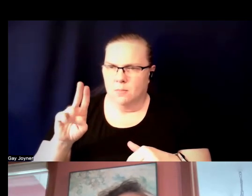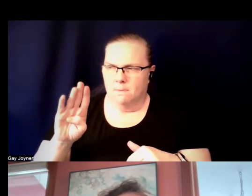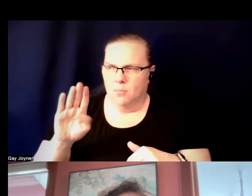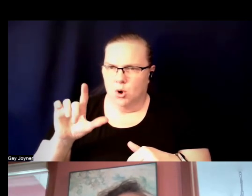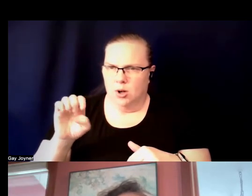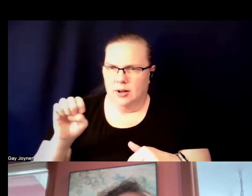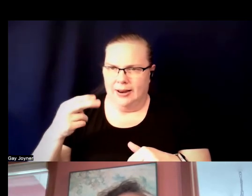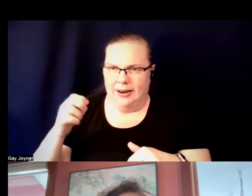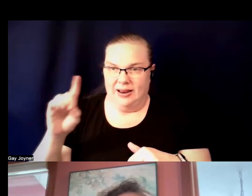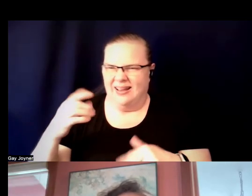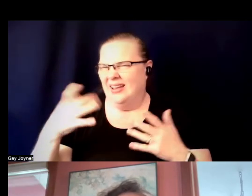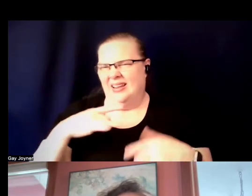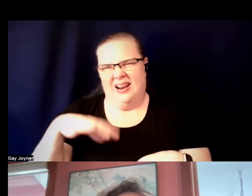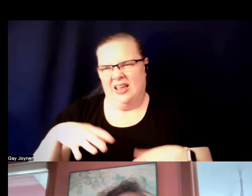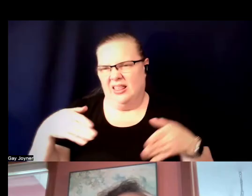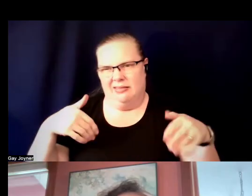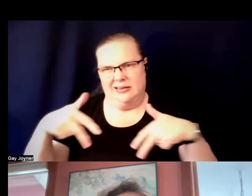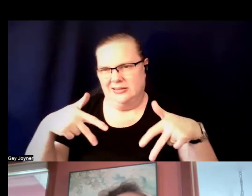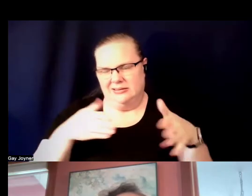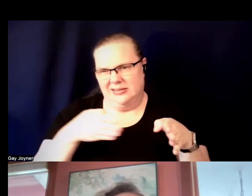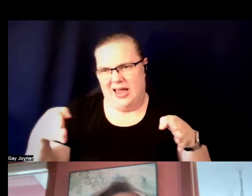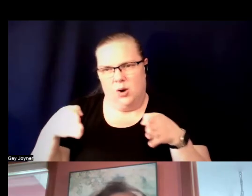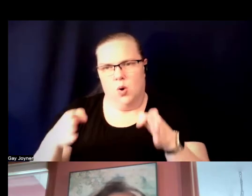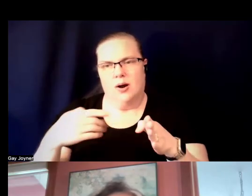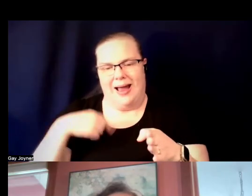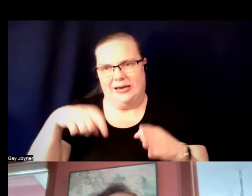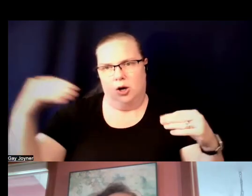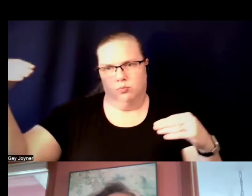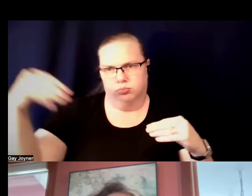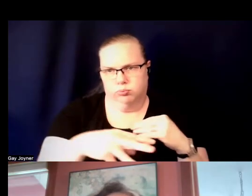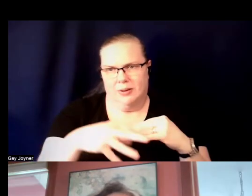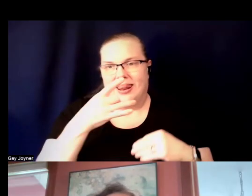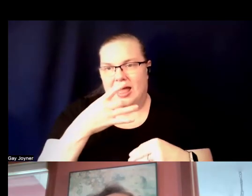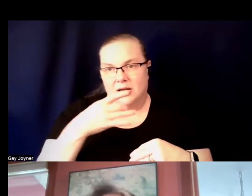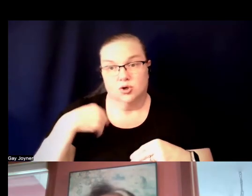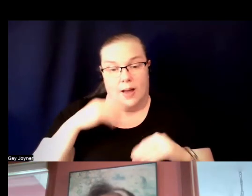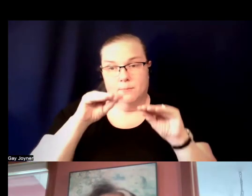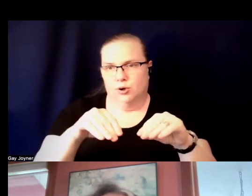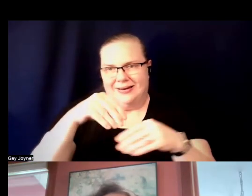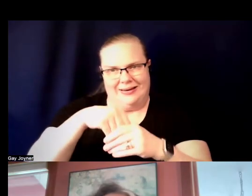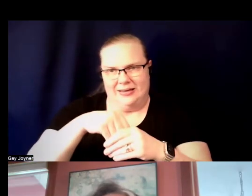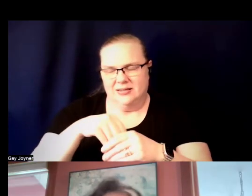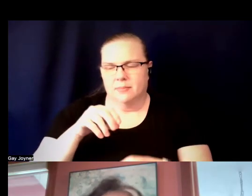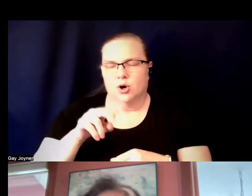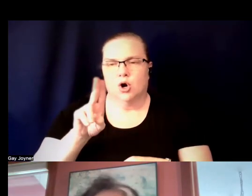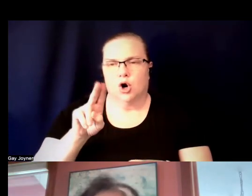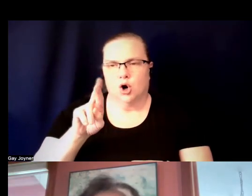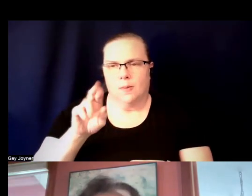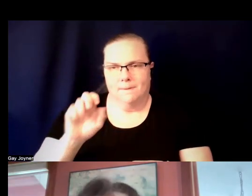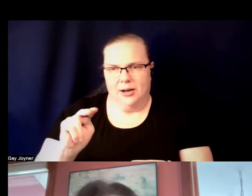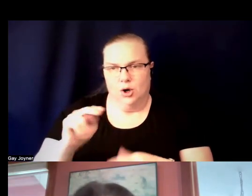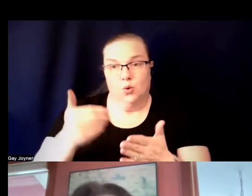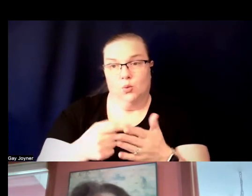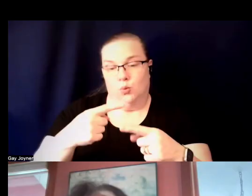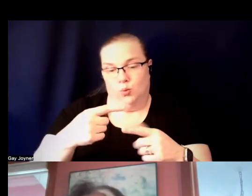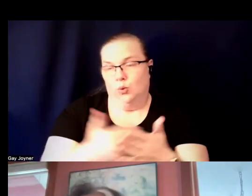know I needed some a shoot of light coming across the street, so I put it in a little bit of urban renewal on my part.